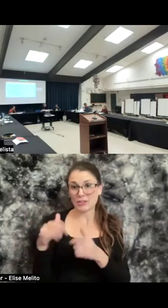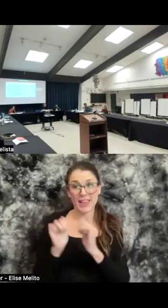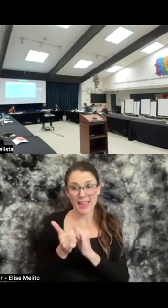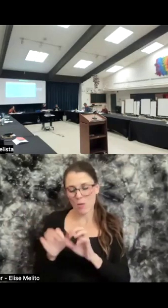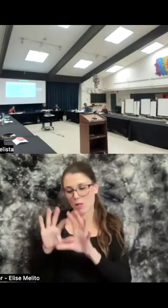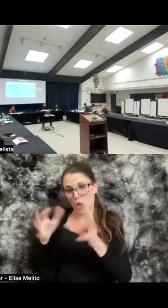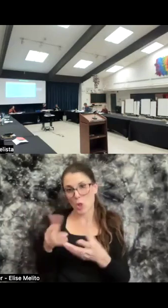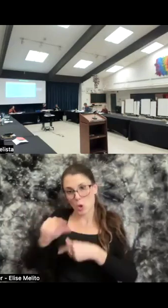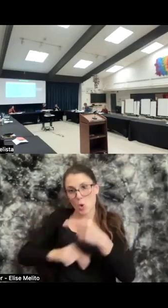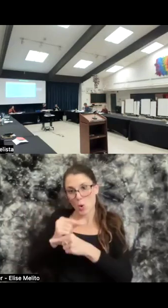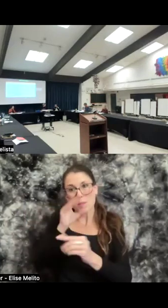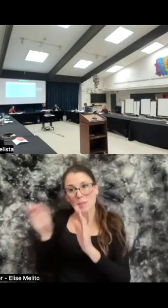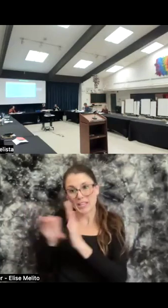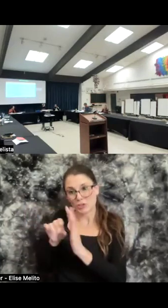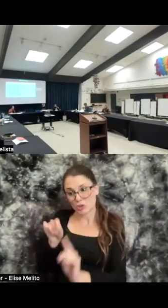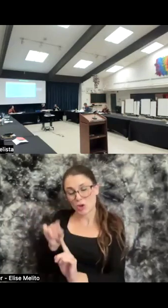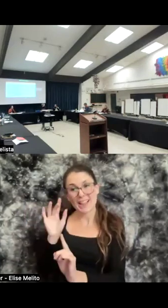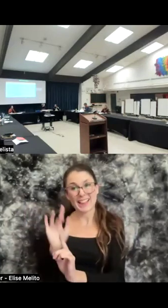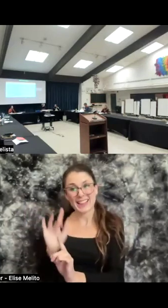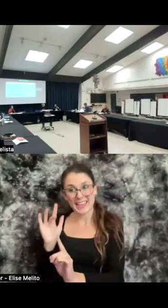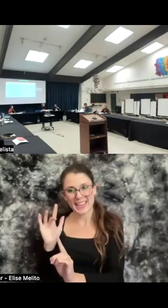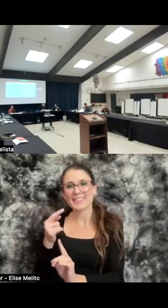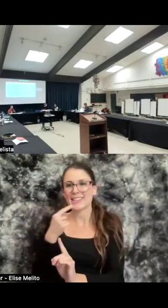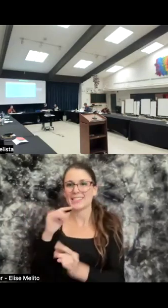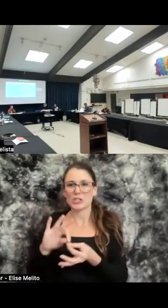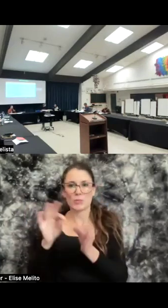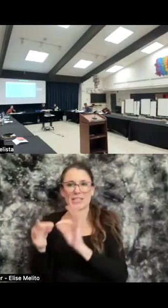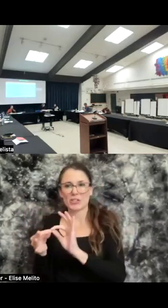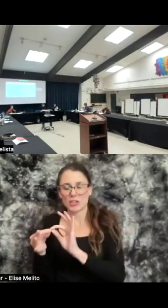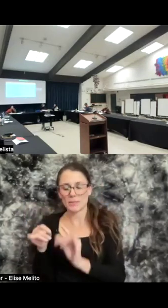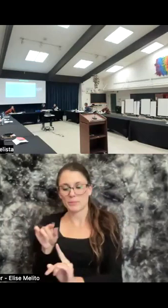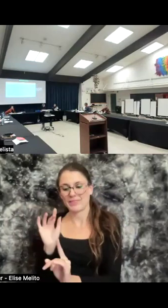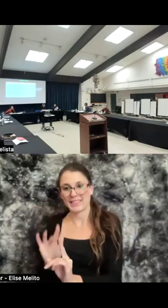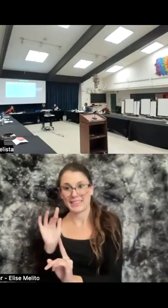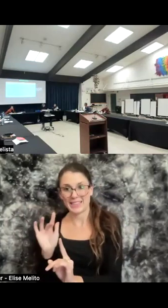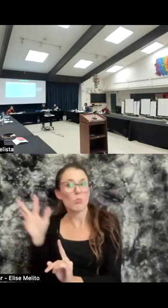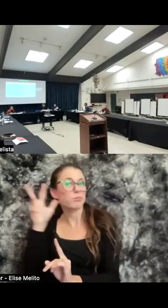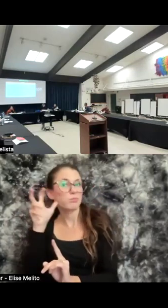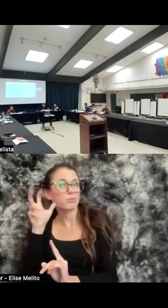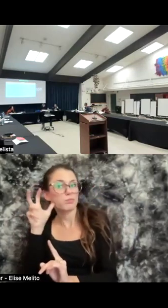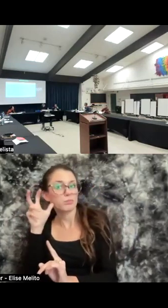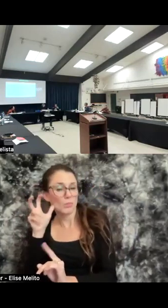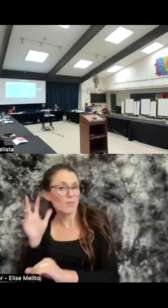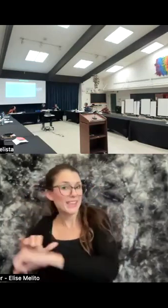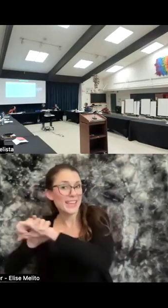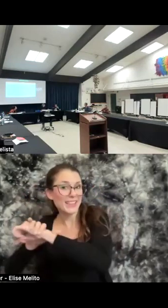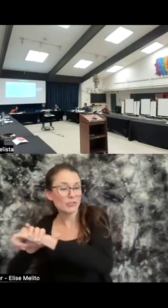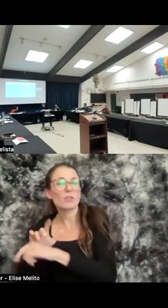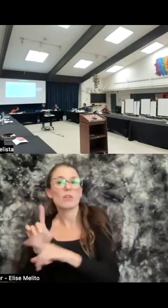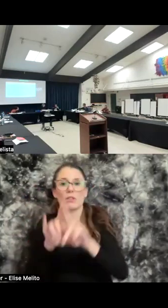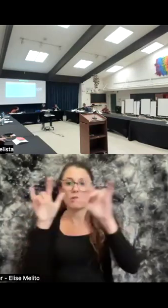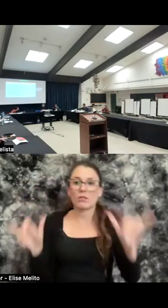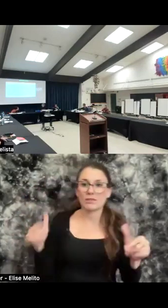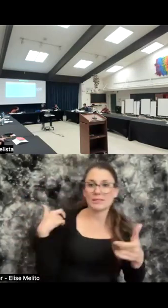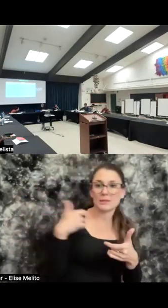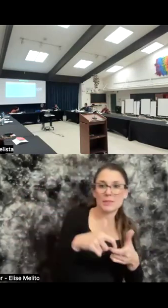that says Interpretation. This will allow you to hear the presentation as you normally would and to hear the interpreter when